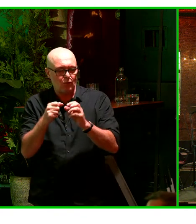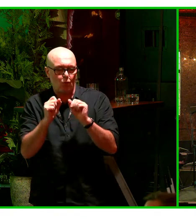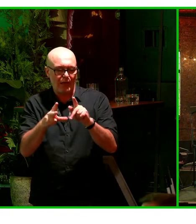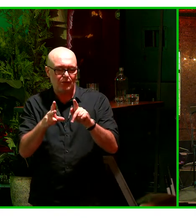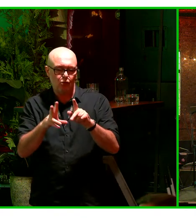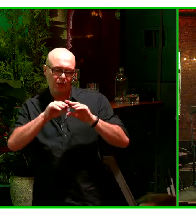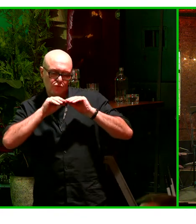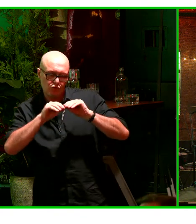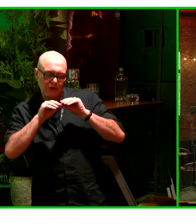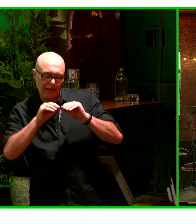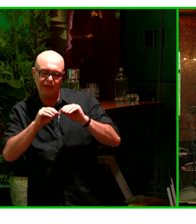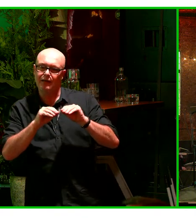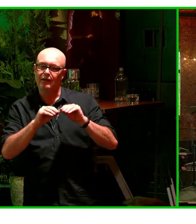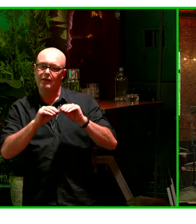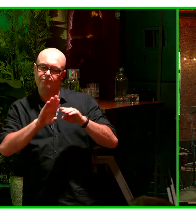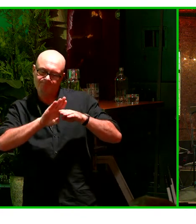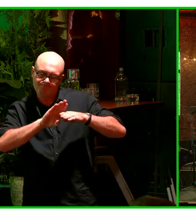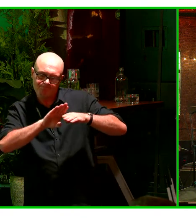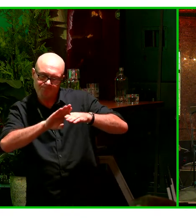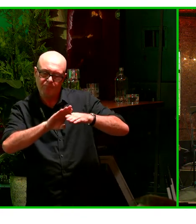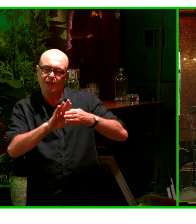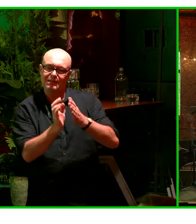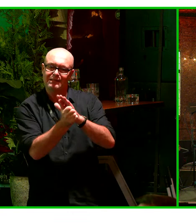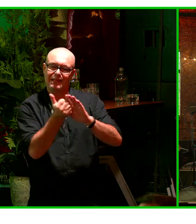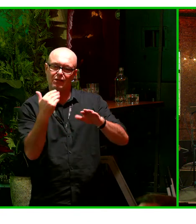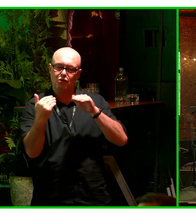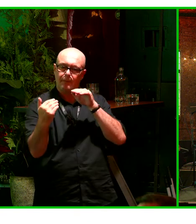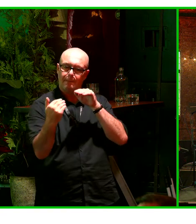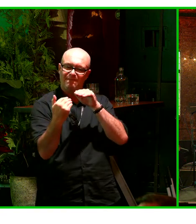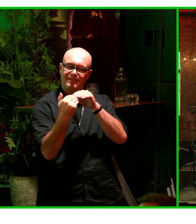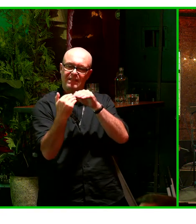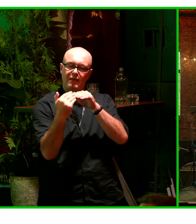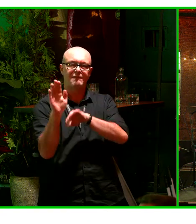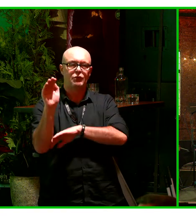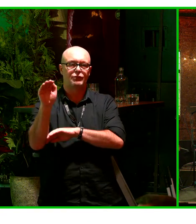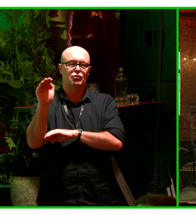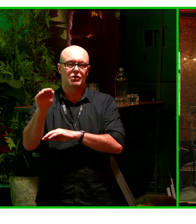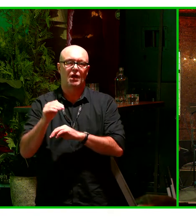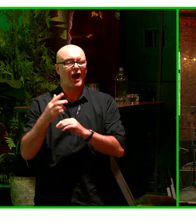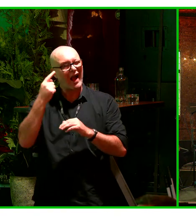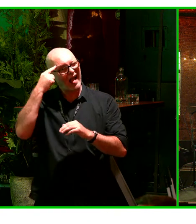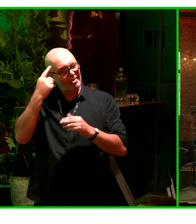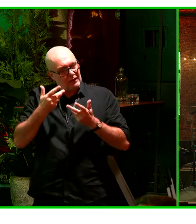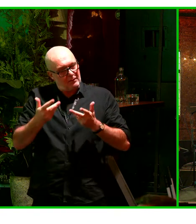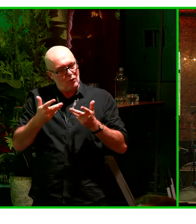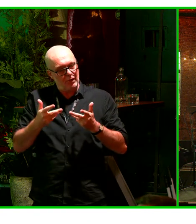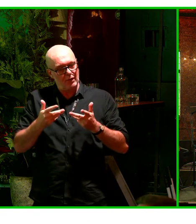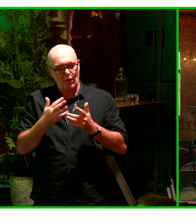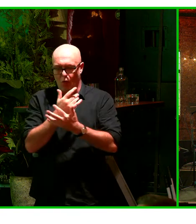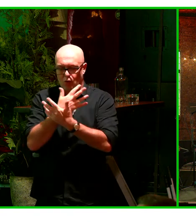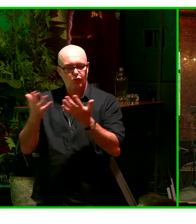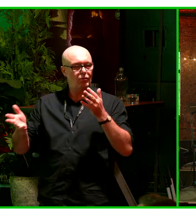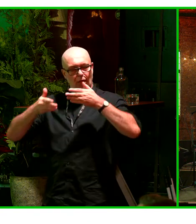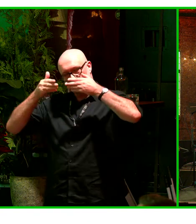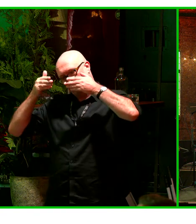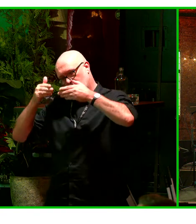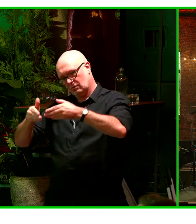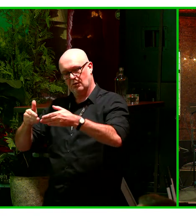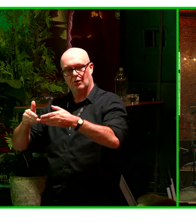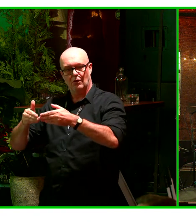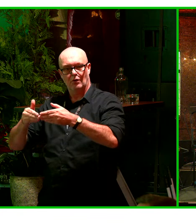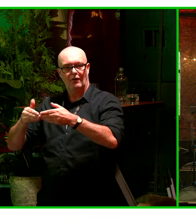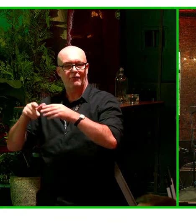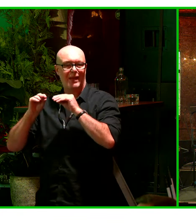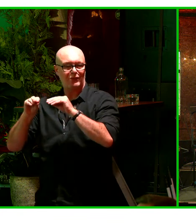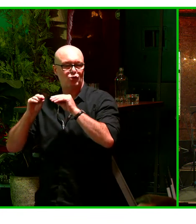the skills that are going to be needed for the future. And I think that perhaps there's been too much of an emphasis of an input from the